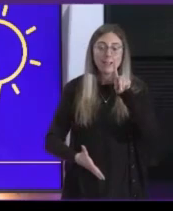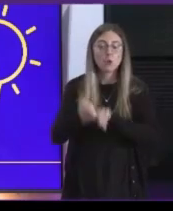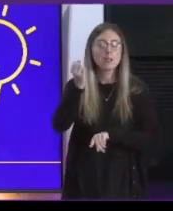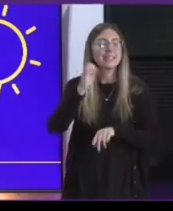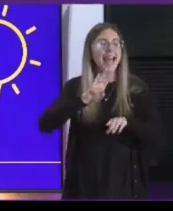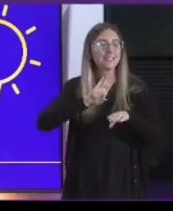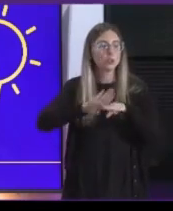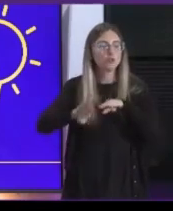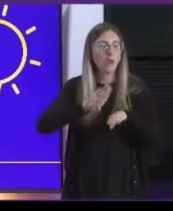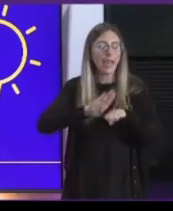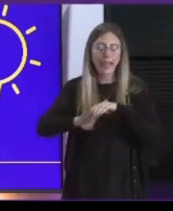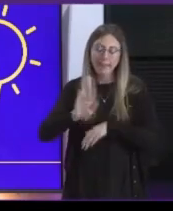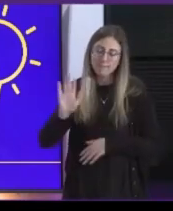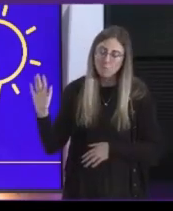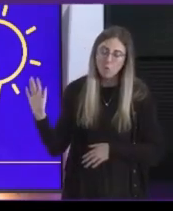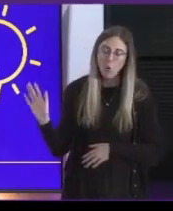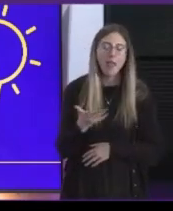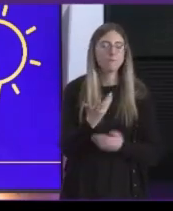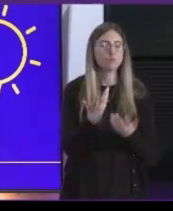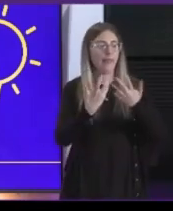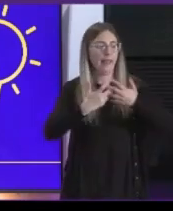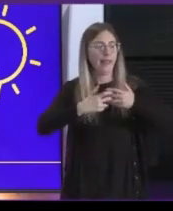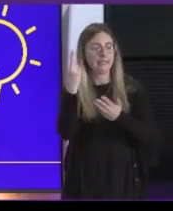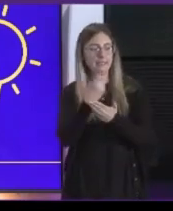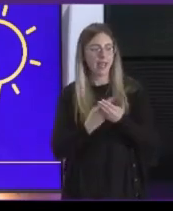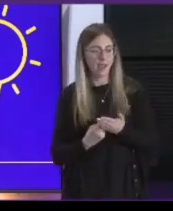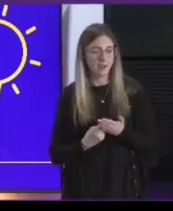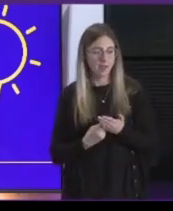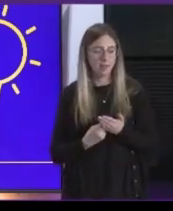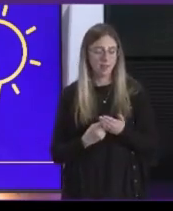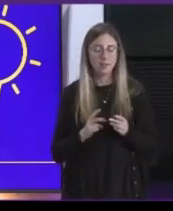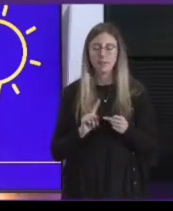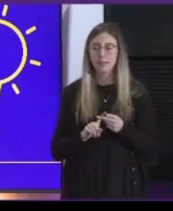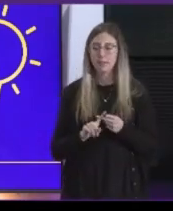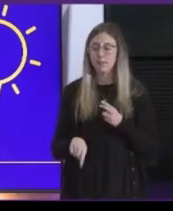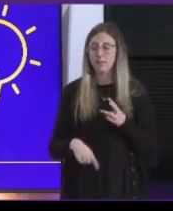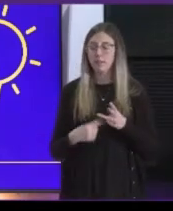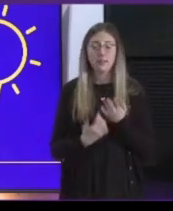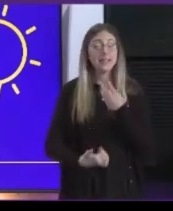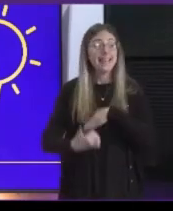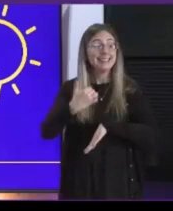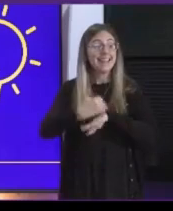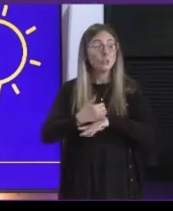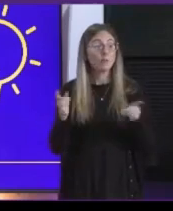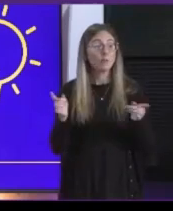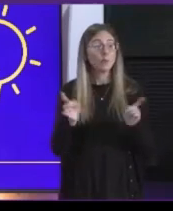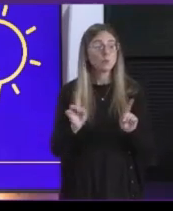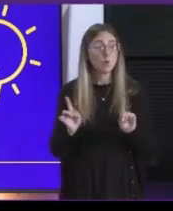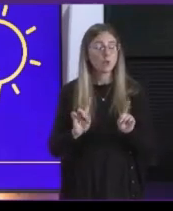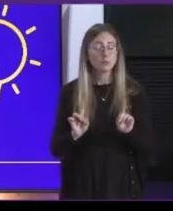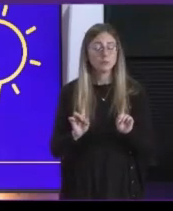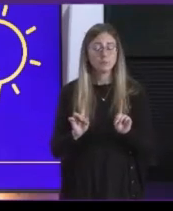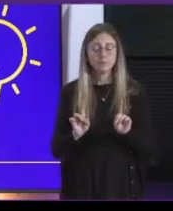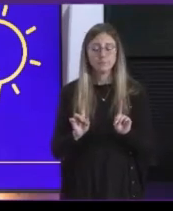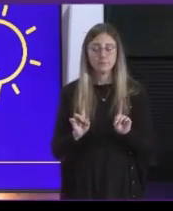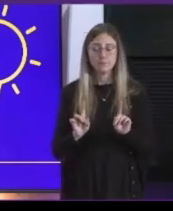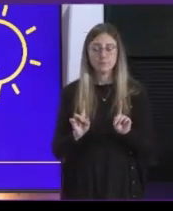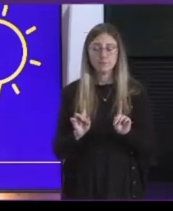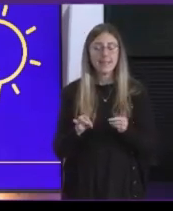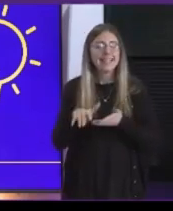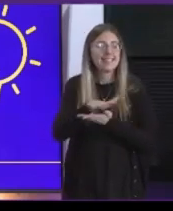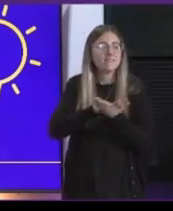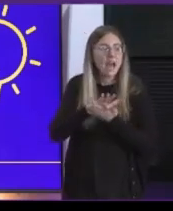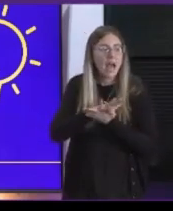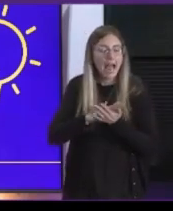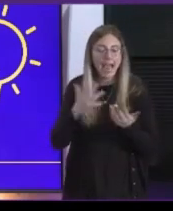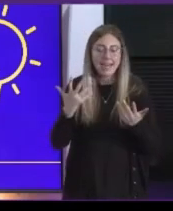training for every engineer and designer and such, setting up the protocols and such for defining how